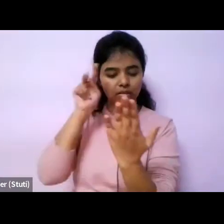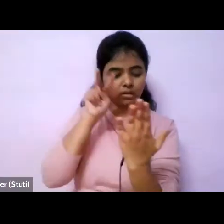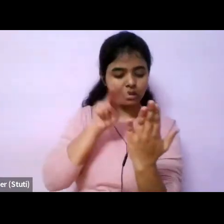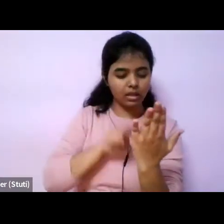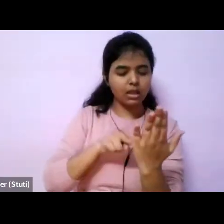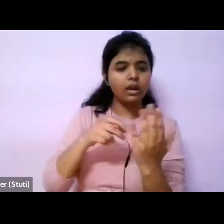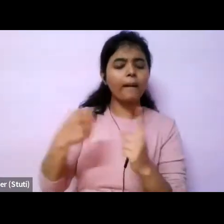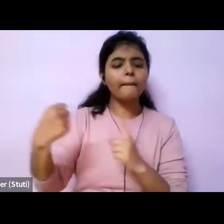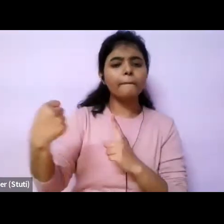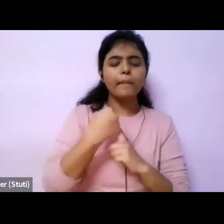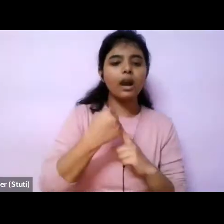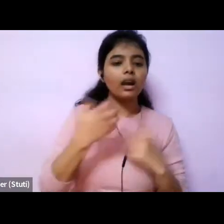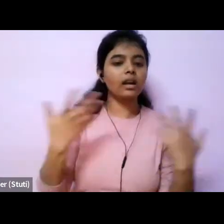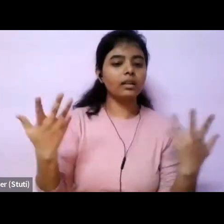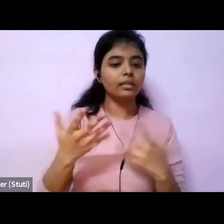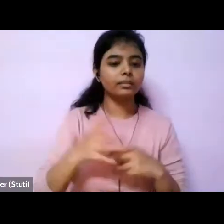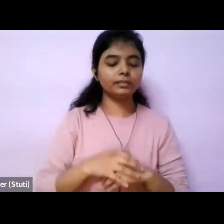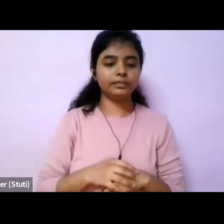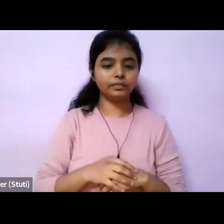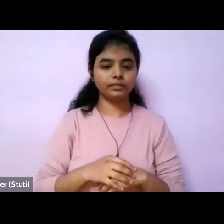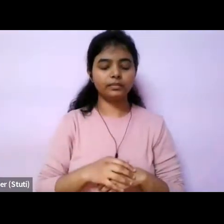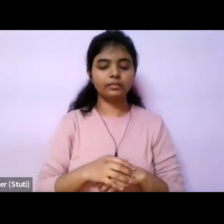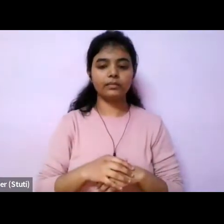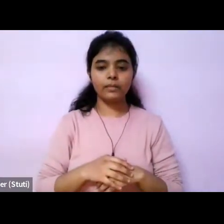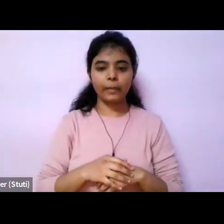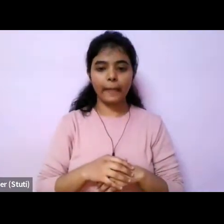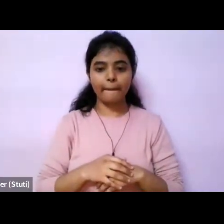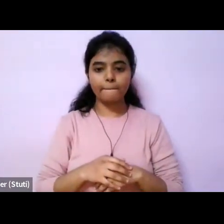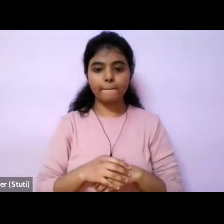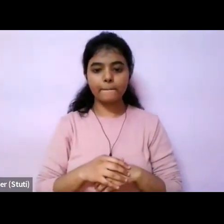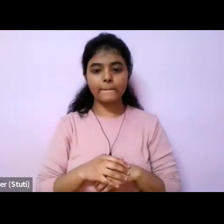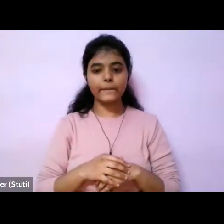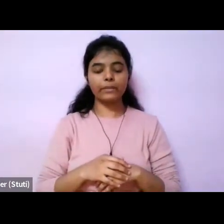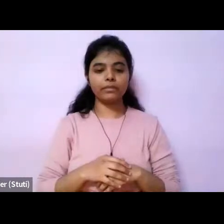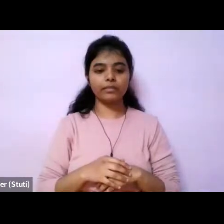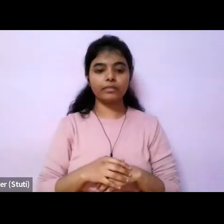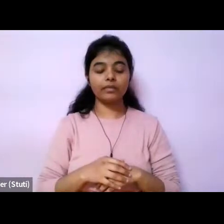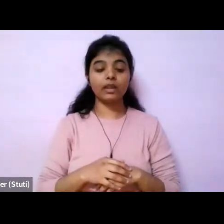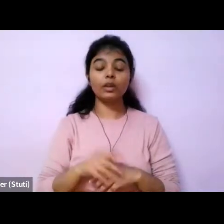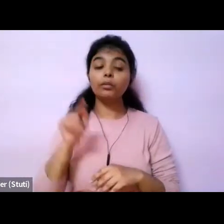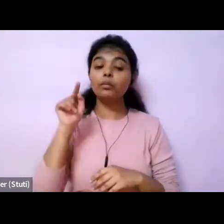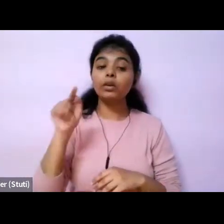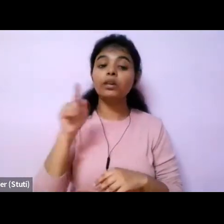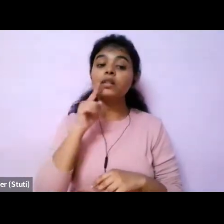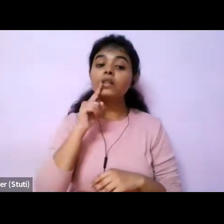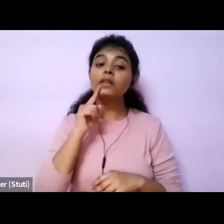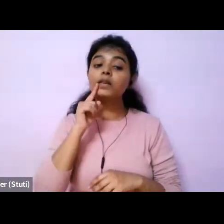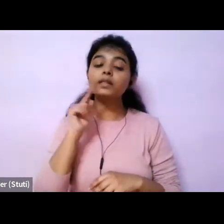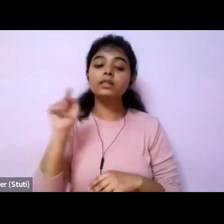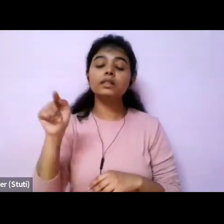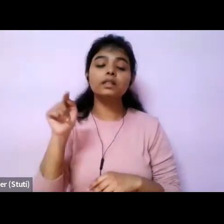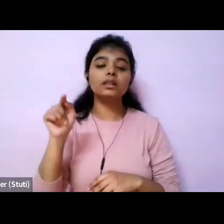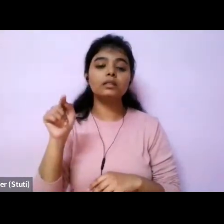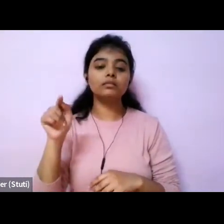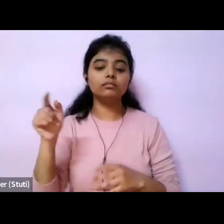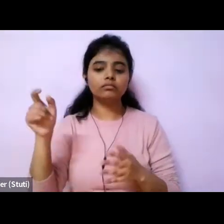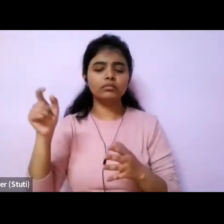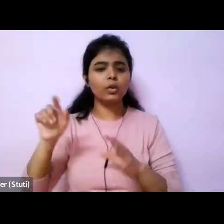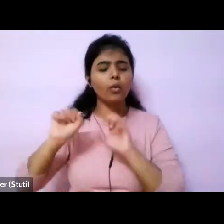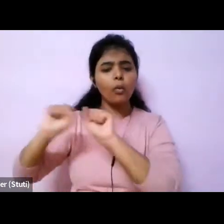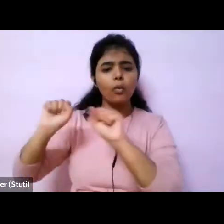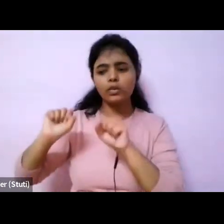impetus I felt that one of the reasons why Vasishta thought it was important to narrativize